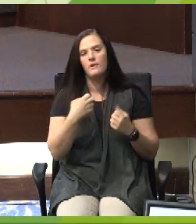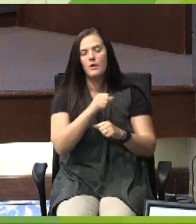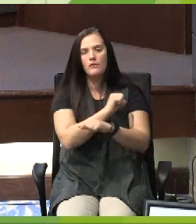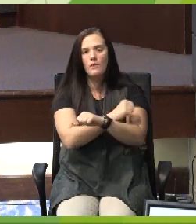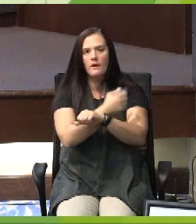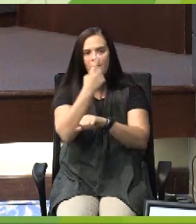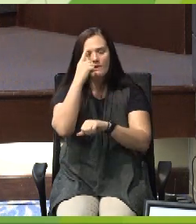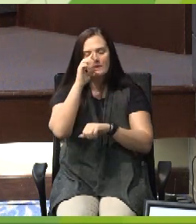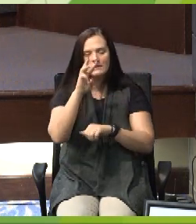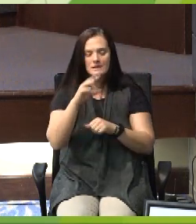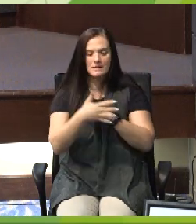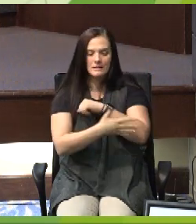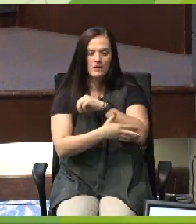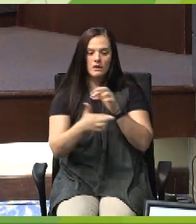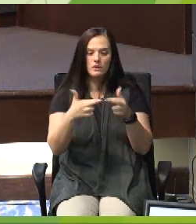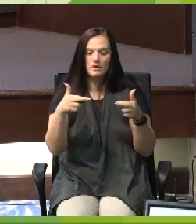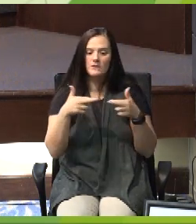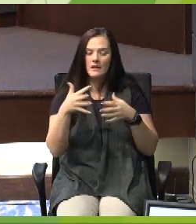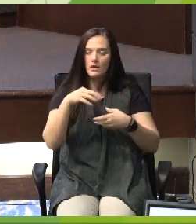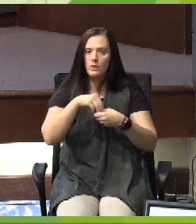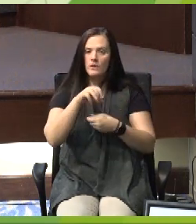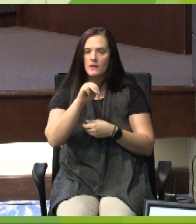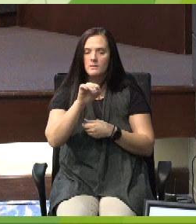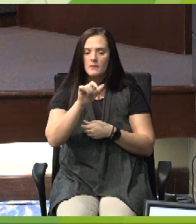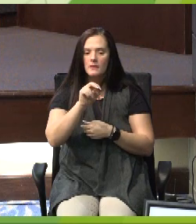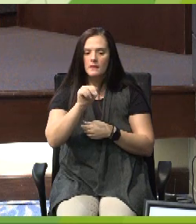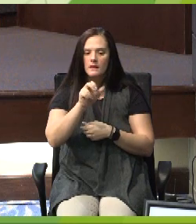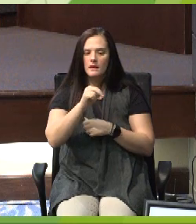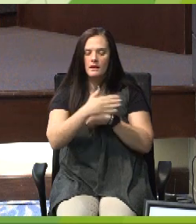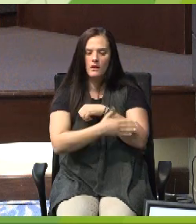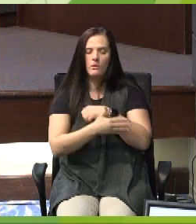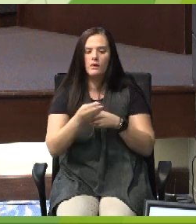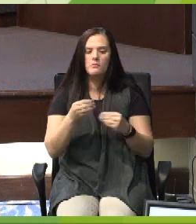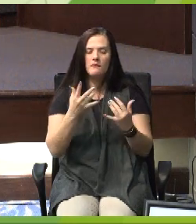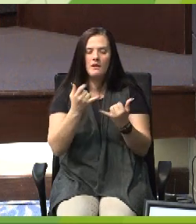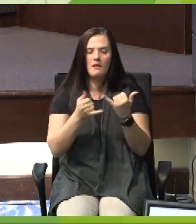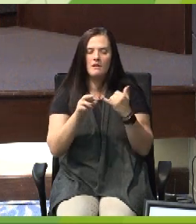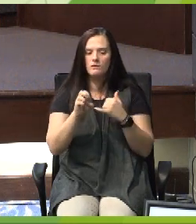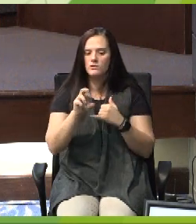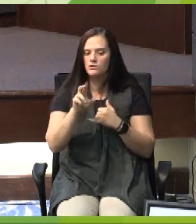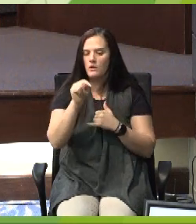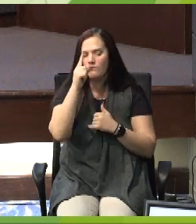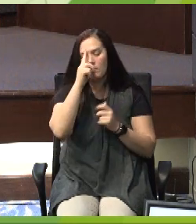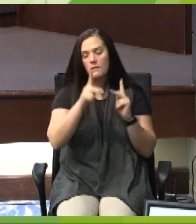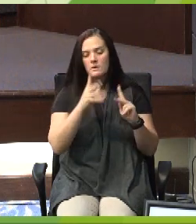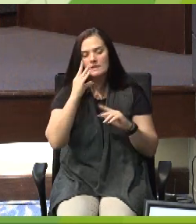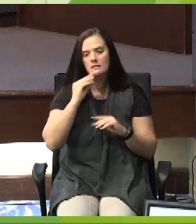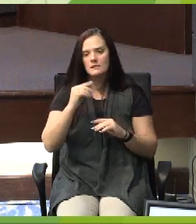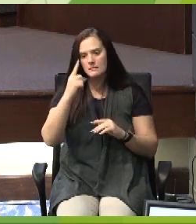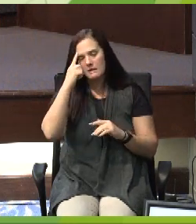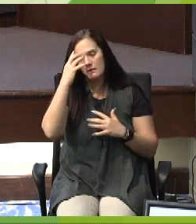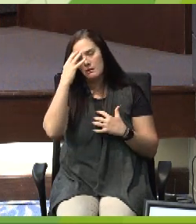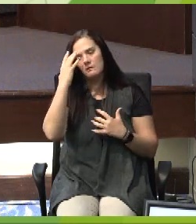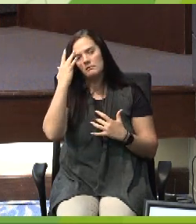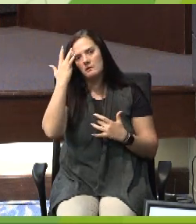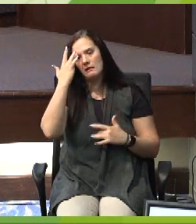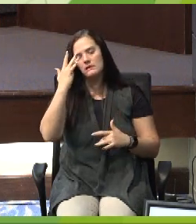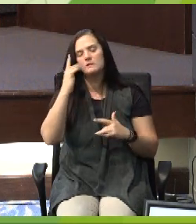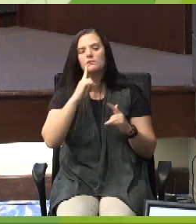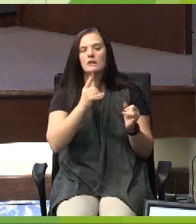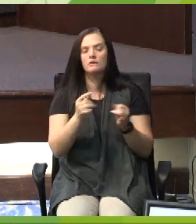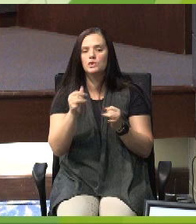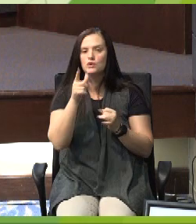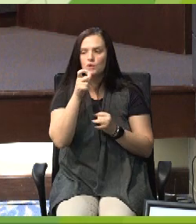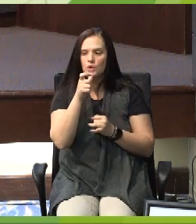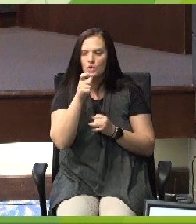for the 6-county region, including McLennan County. We're the provider of last resort for individuals experiencing mental illness, for individuals